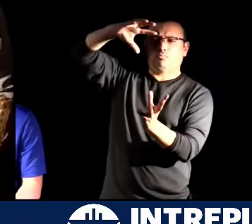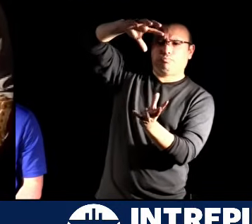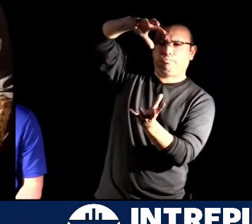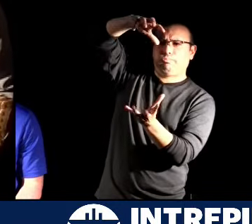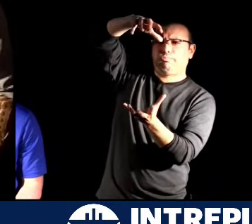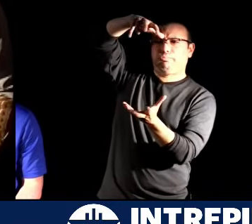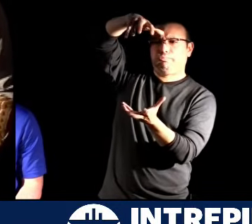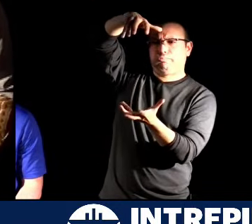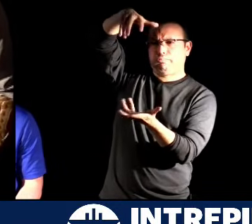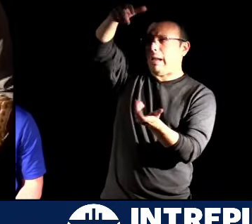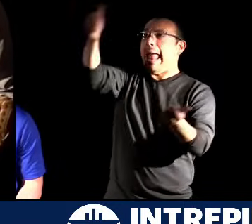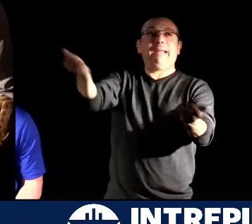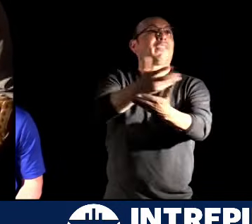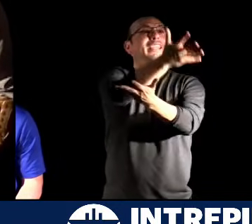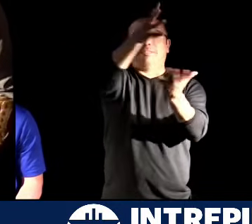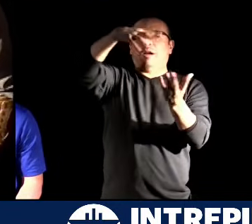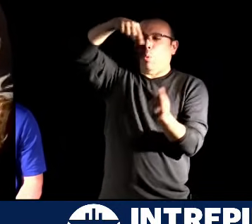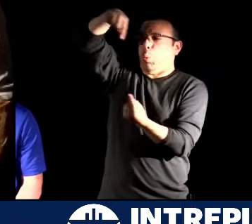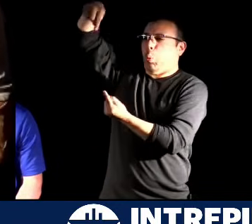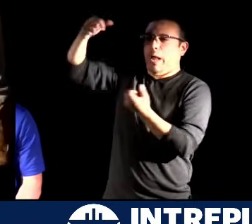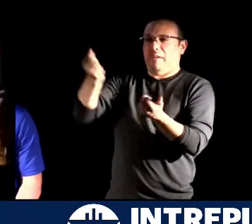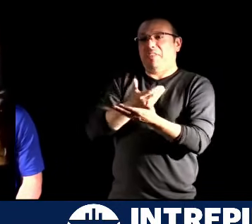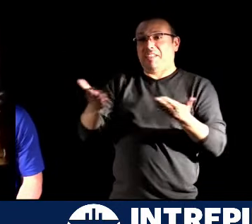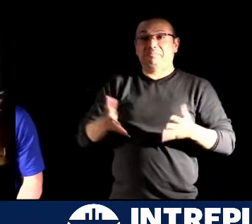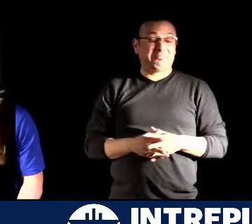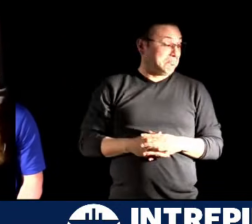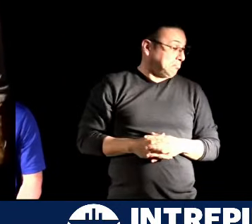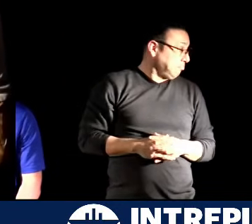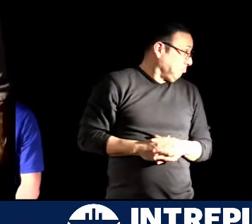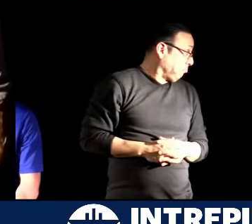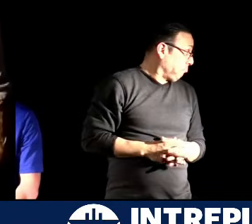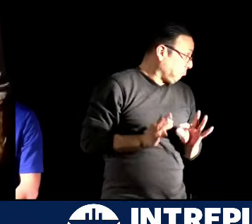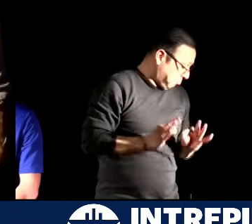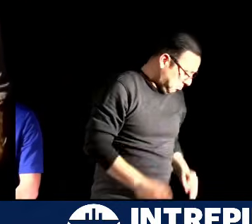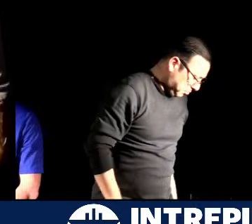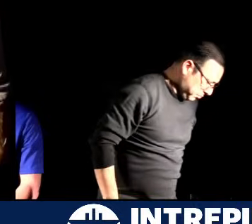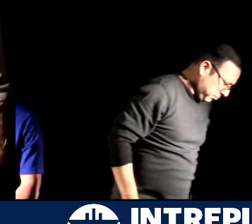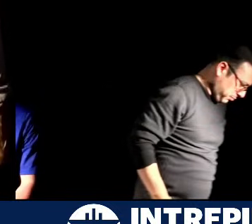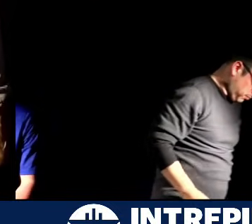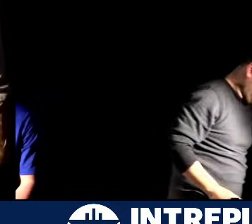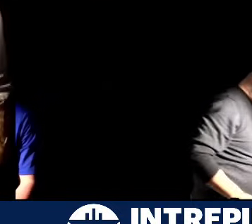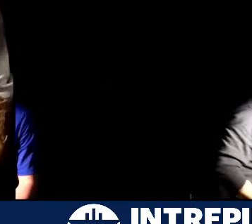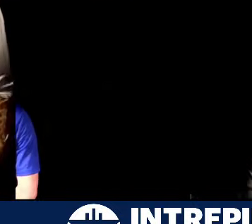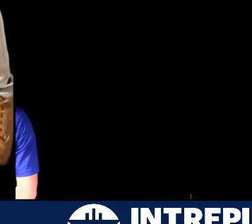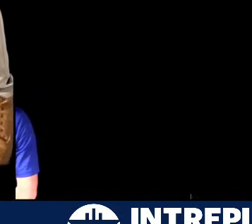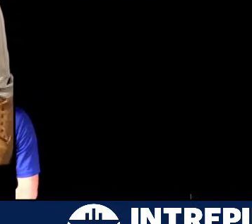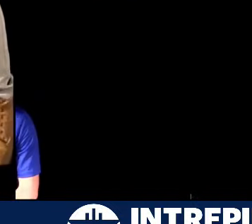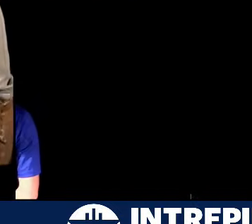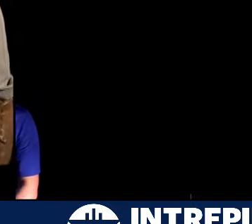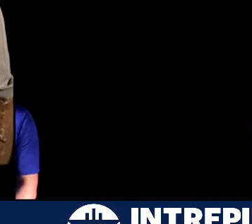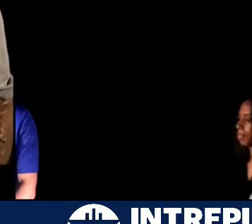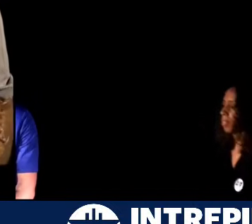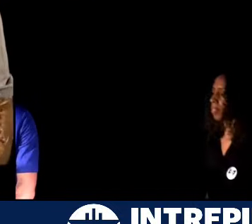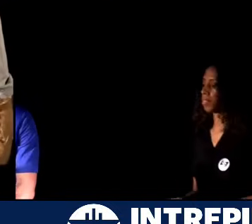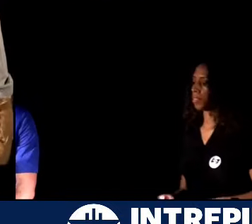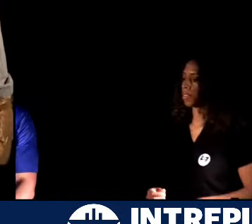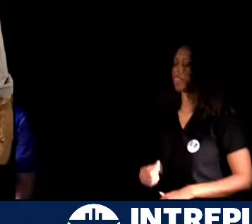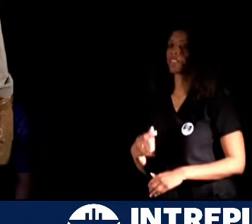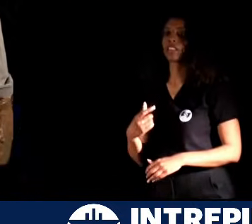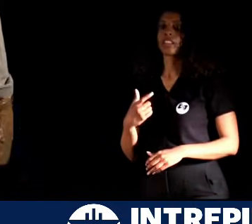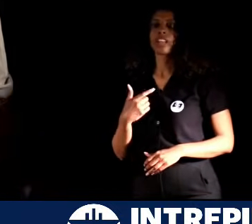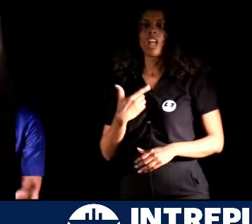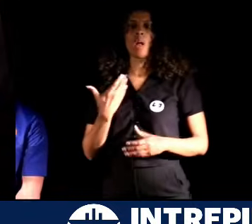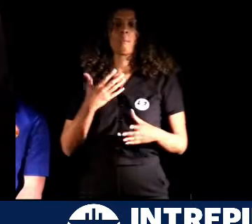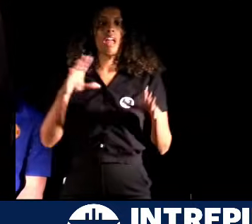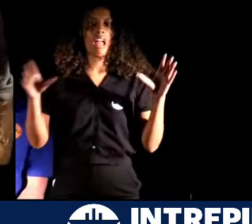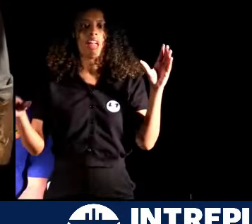rotates. Everything out there rotates. Everything, yes. Yeah. Okay, right. And the funny thing, let me add this. When probe is flying around